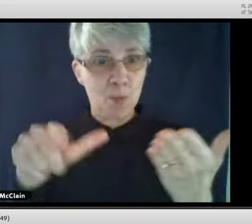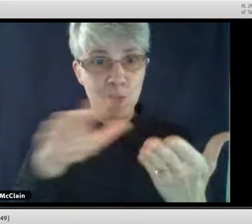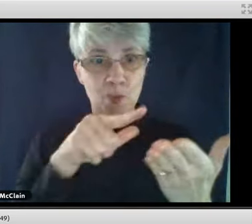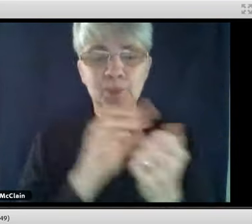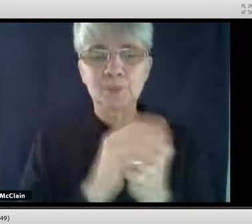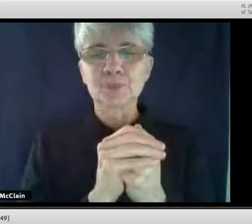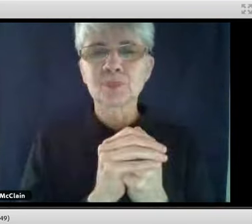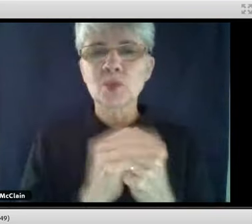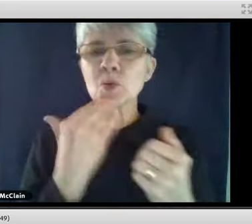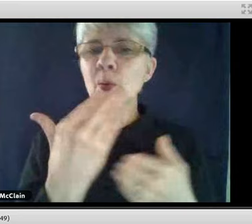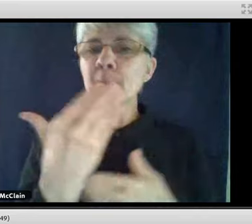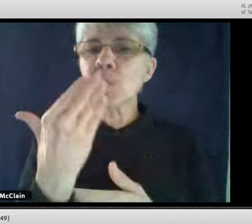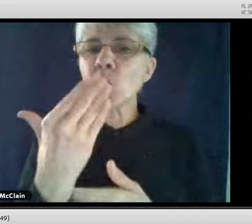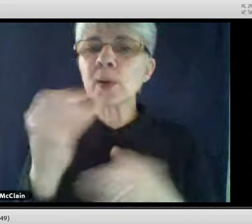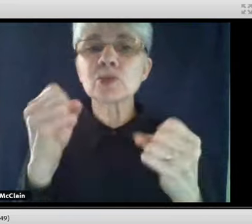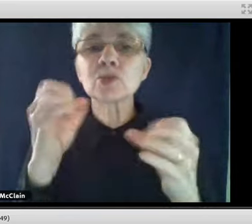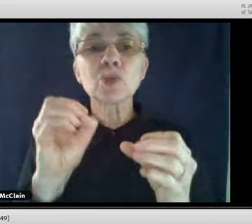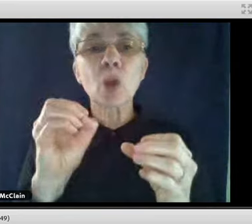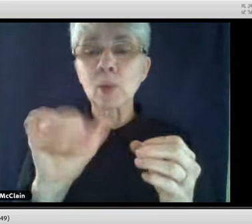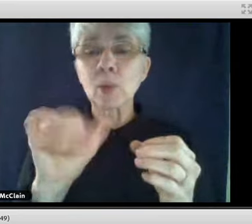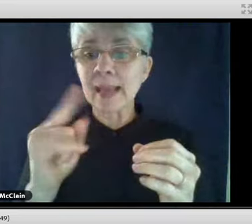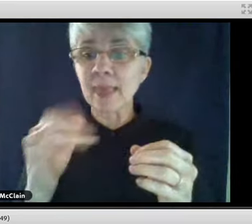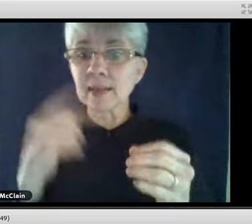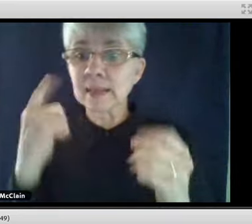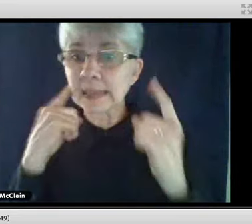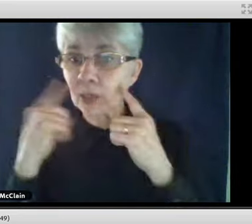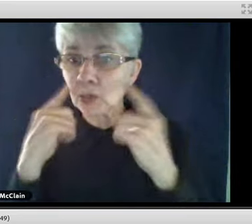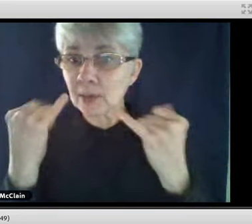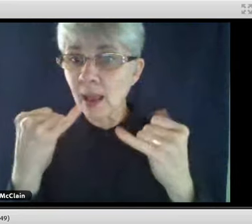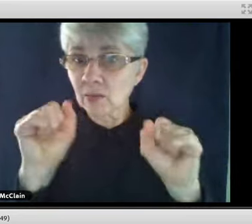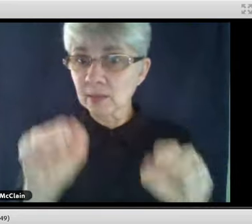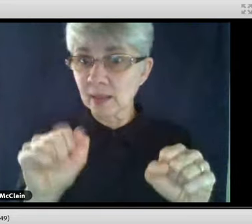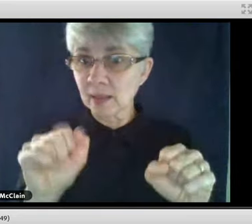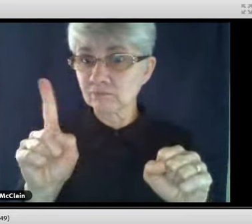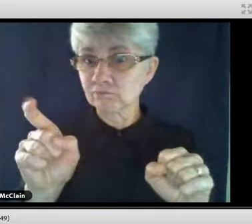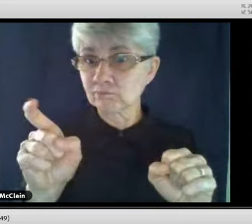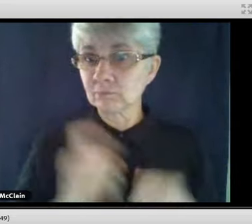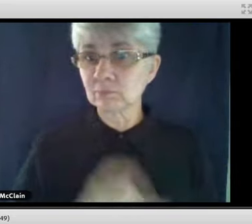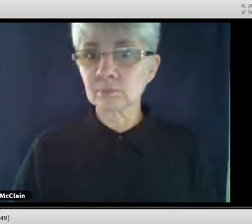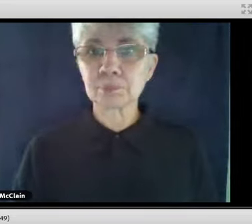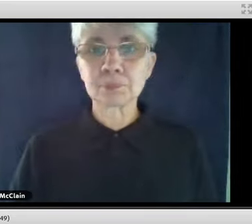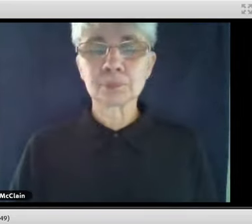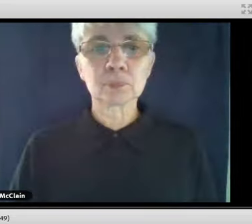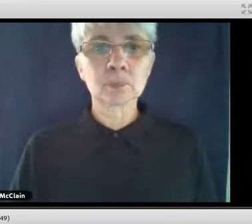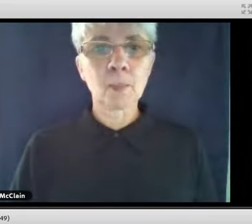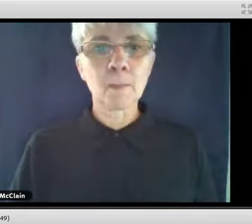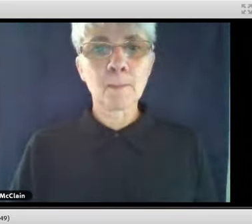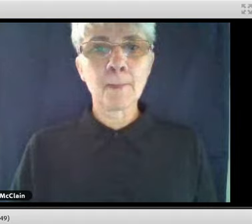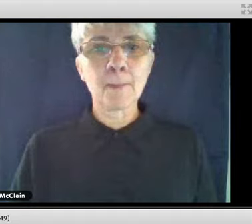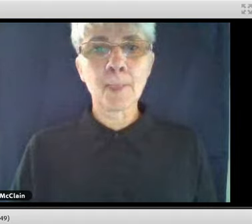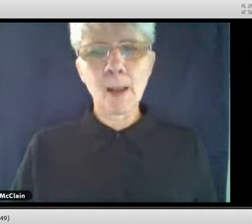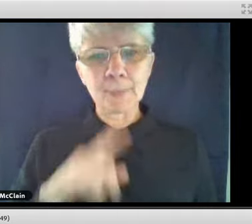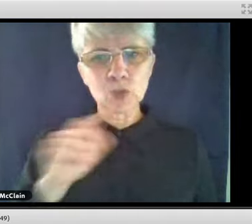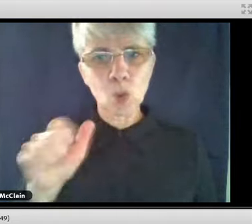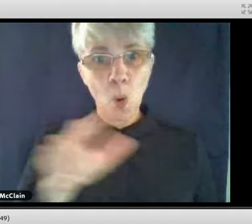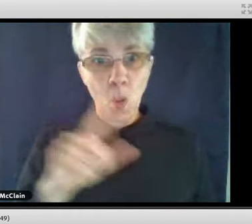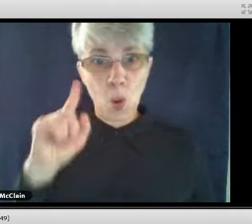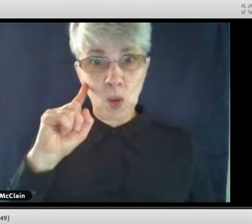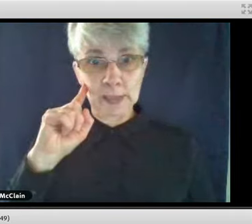everyone. Good morning. So, Kathy, are you able to hear us now? I want to make sure